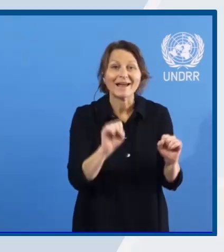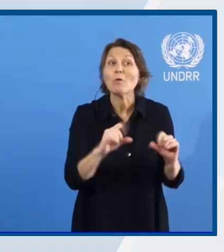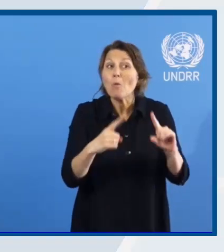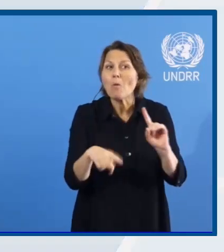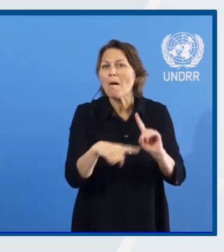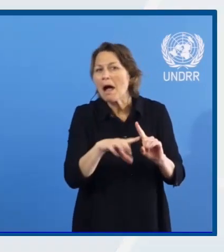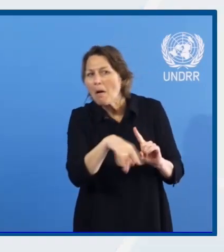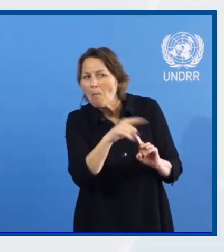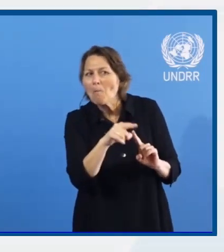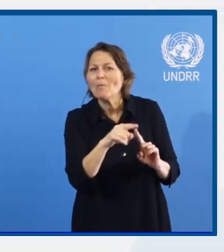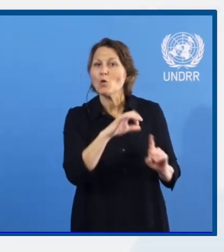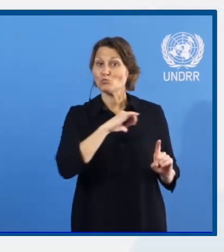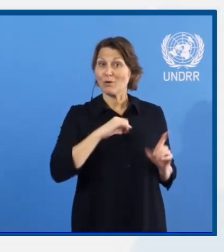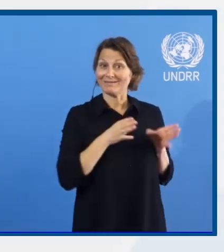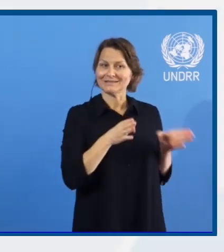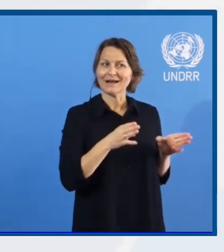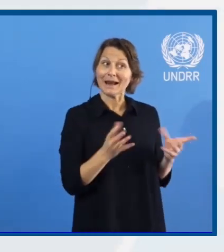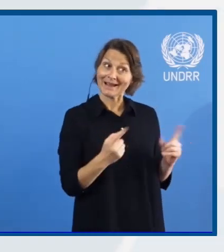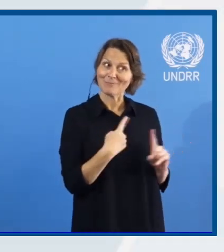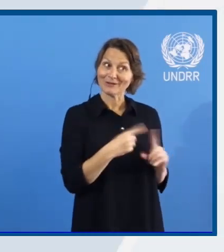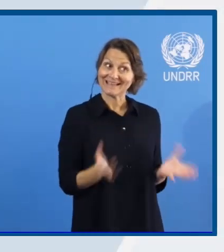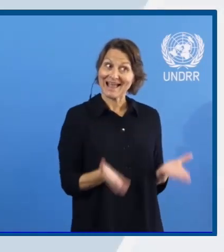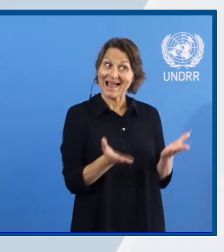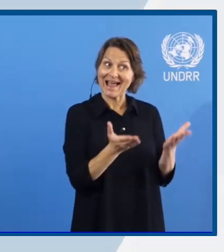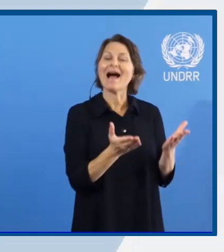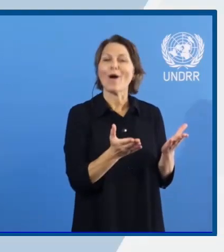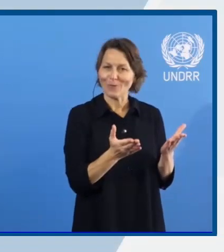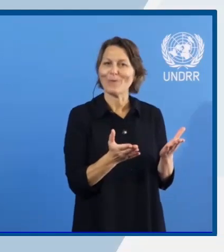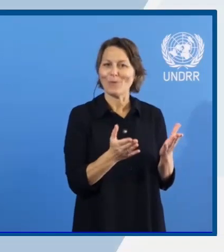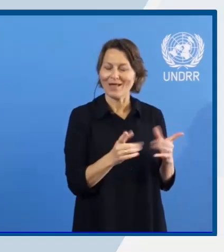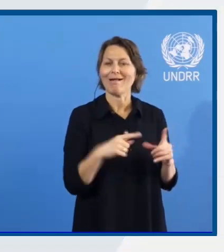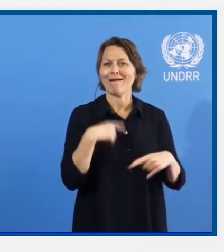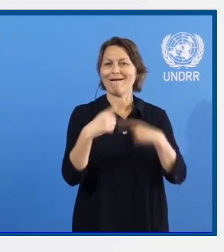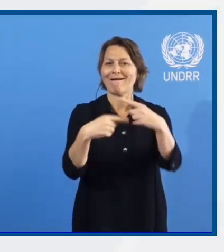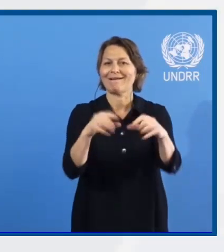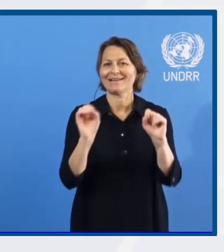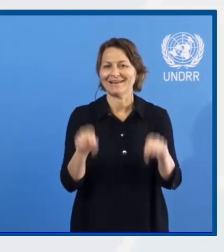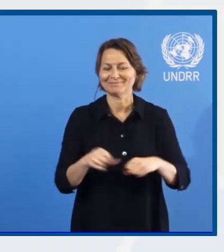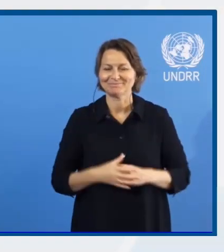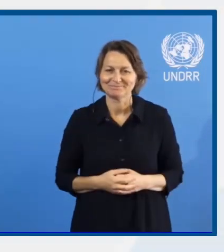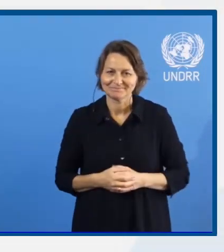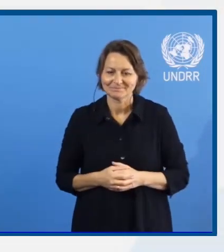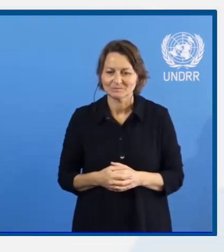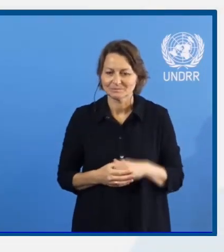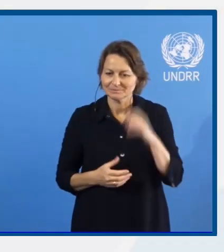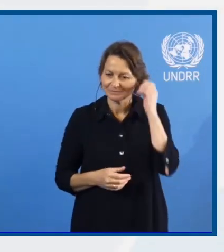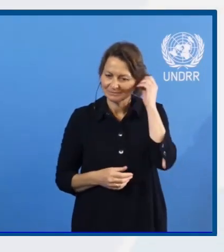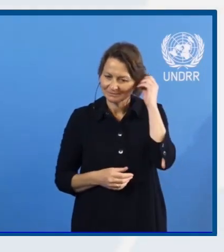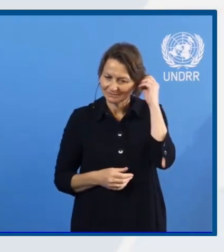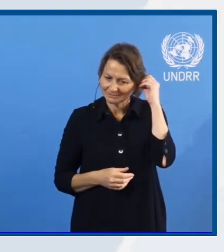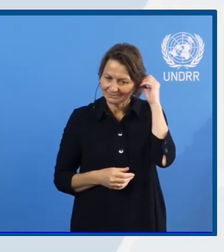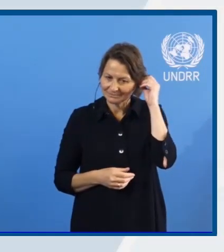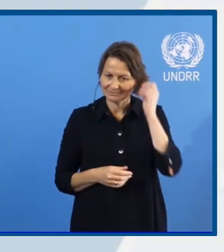Okay, the example I would like to share is that of the climate change adaptation line of credit. And this was a concessional